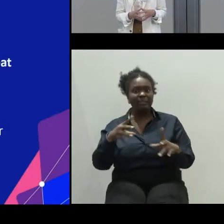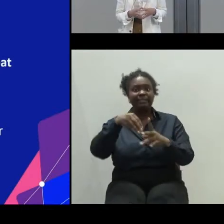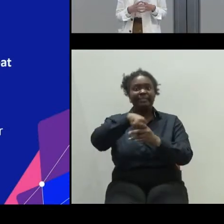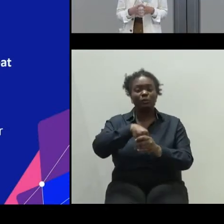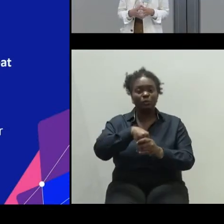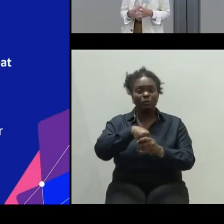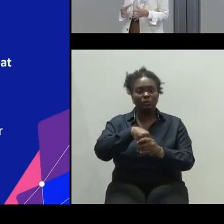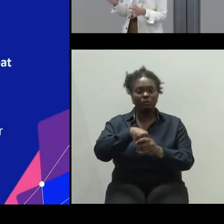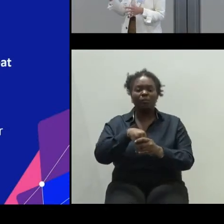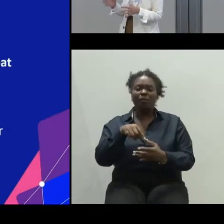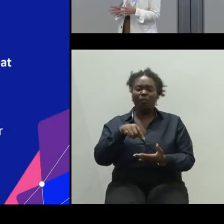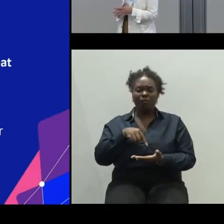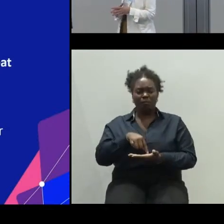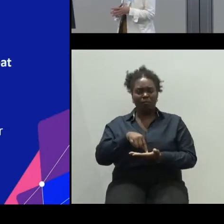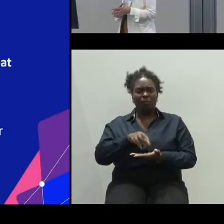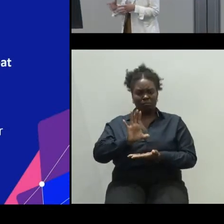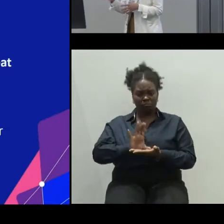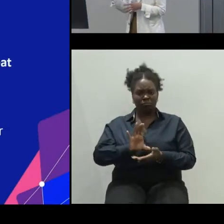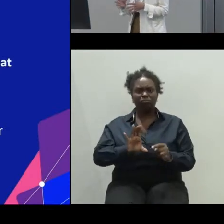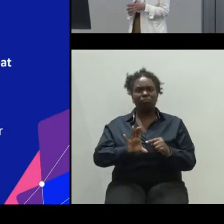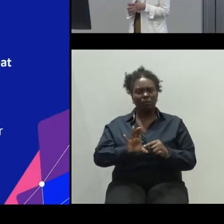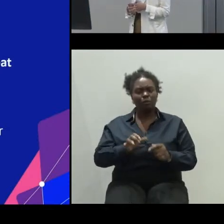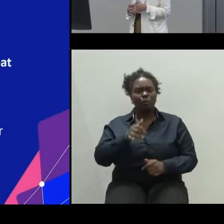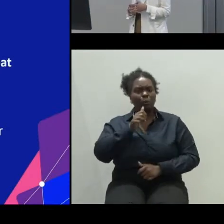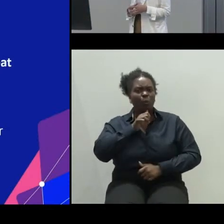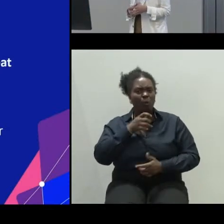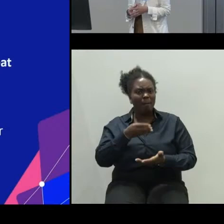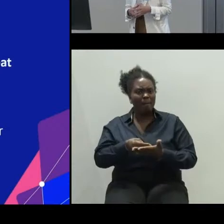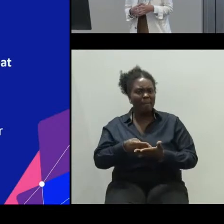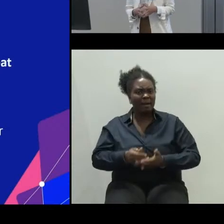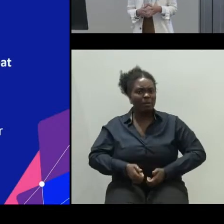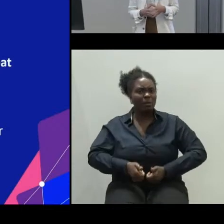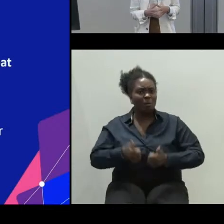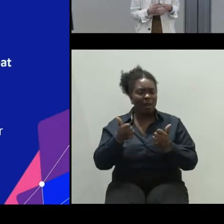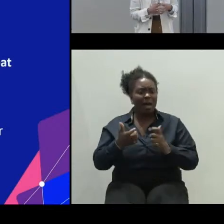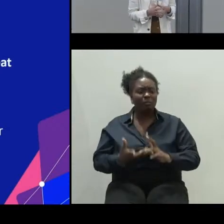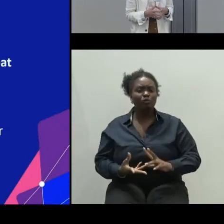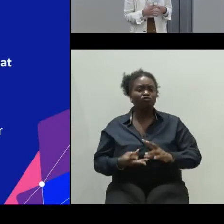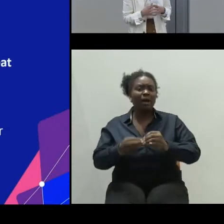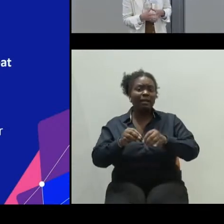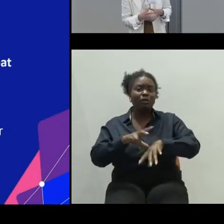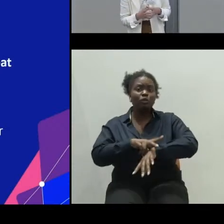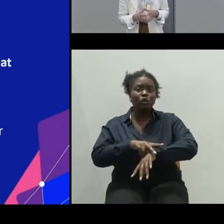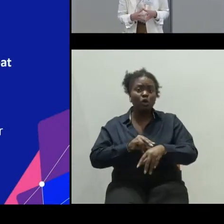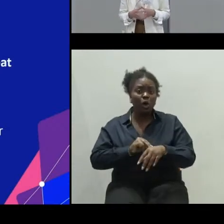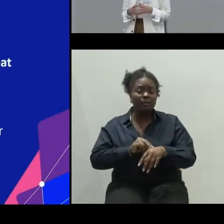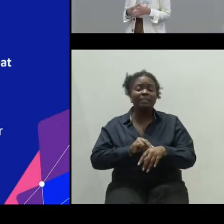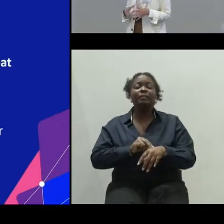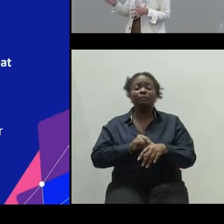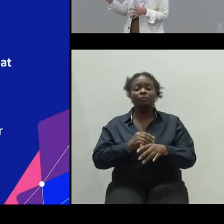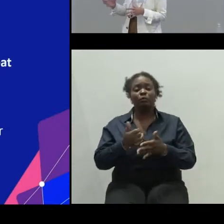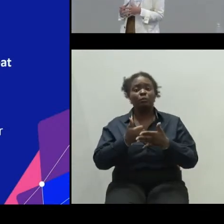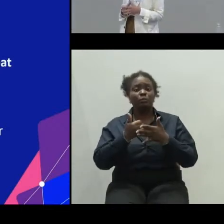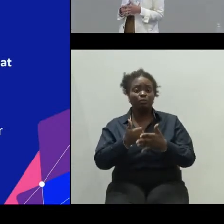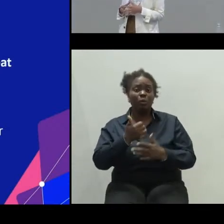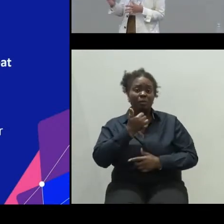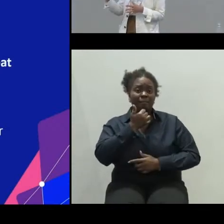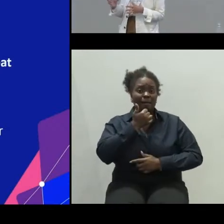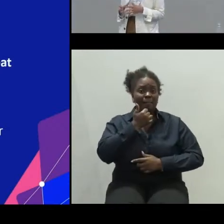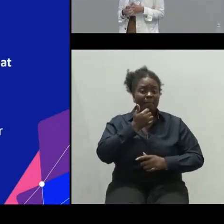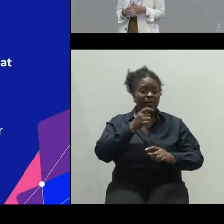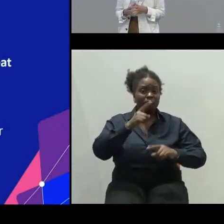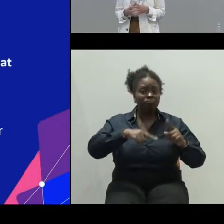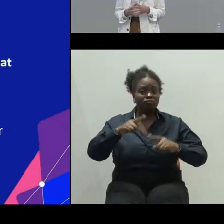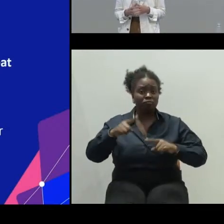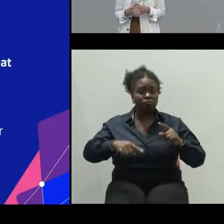of that money. And in addition, we created a scholarship every year to support an EMRES student working in the